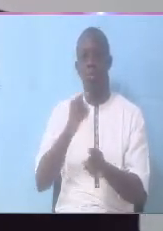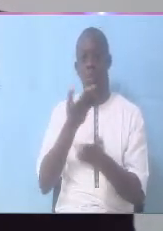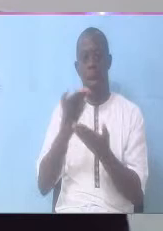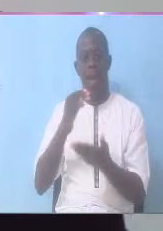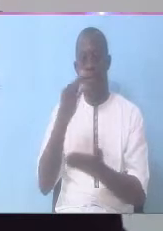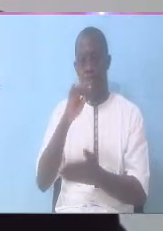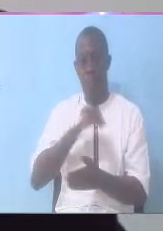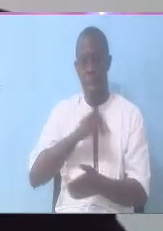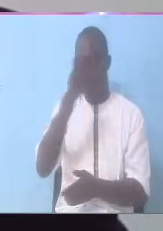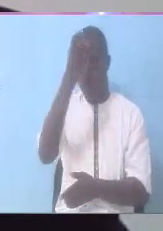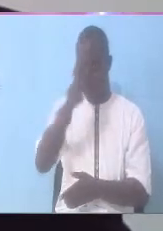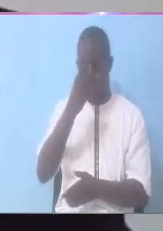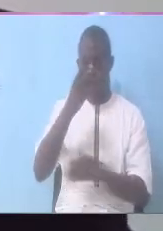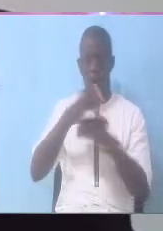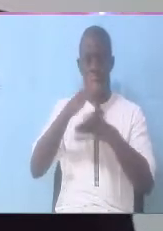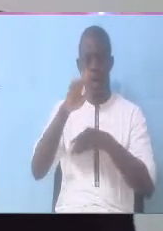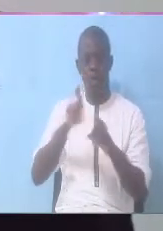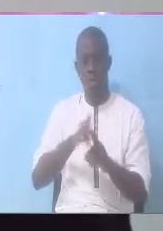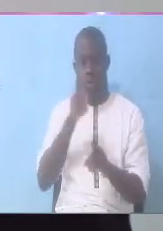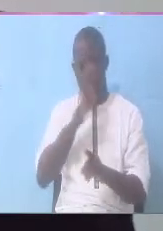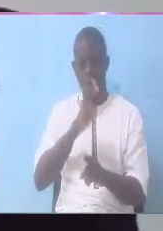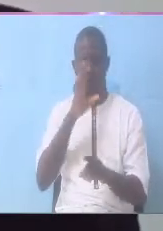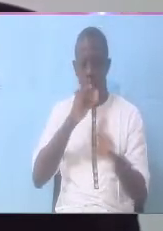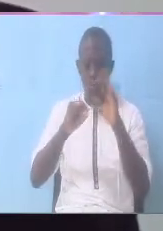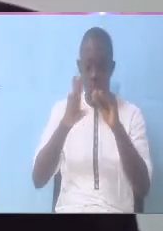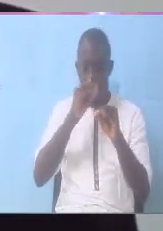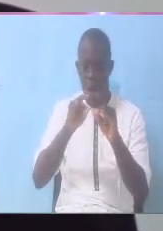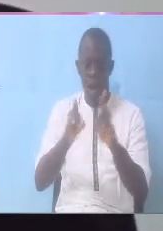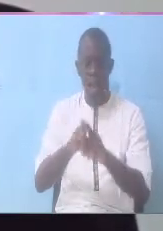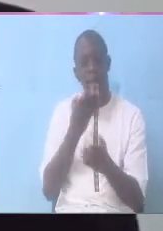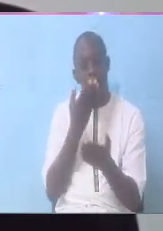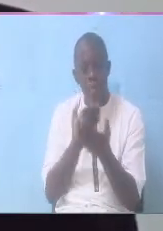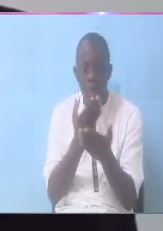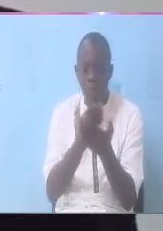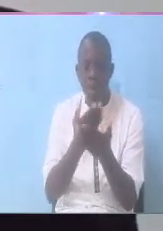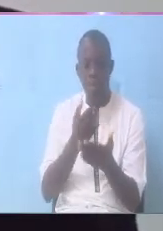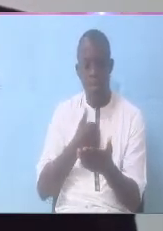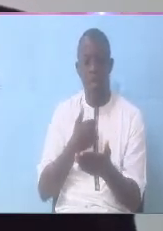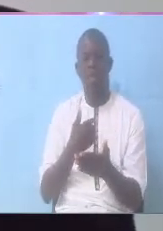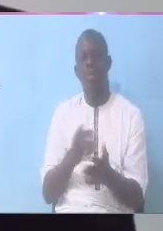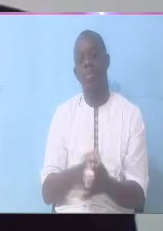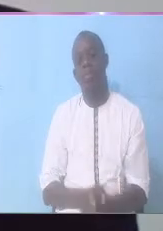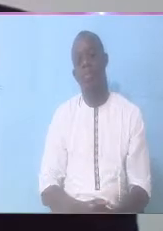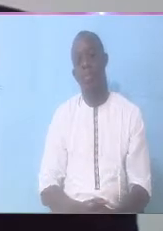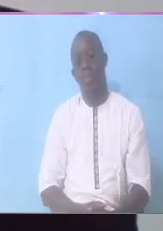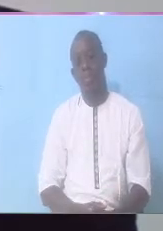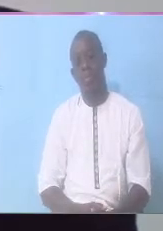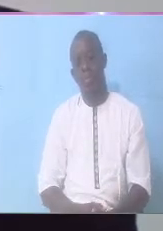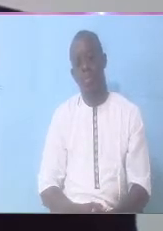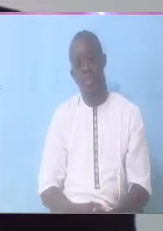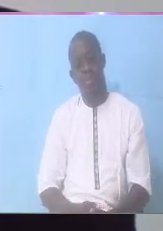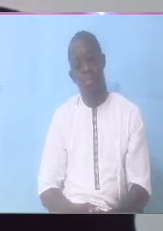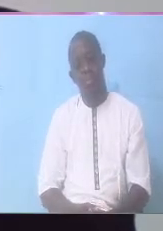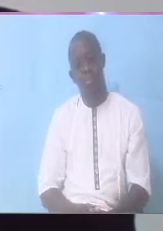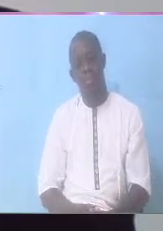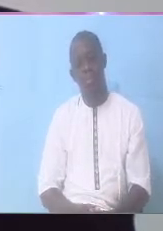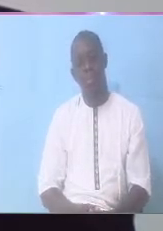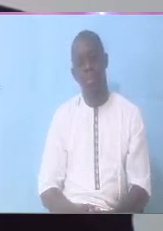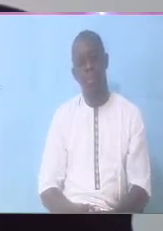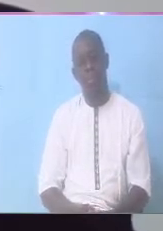me. Akonye Saihou yaje tumodolu nintata hanfu kamfata modolu kama dolu sibulina ibina ibendani